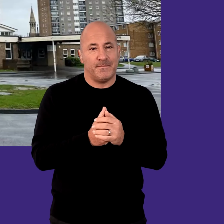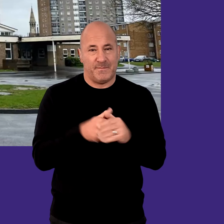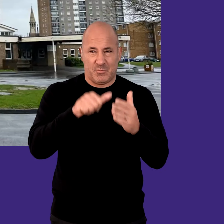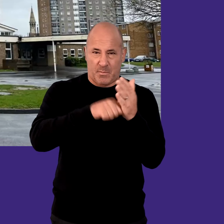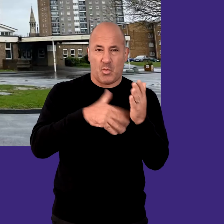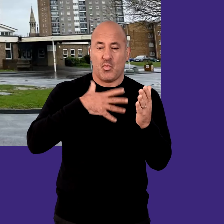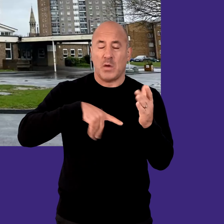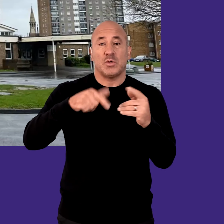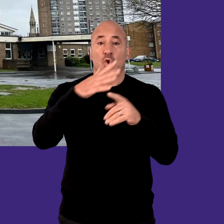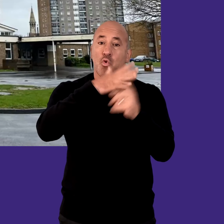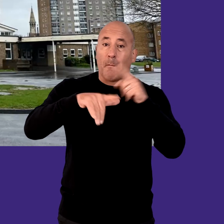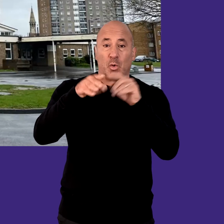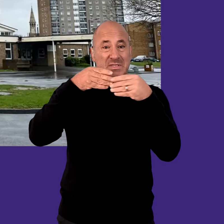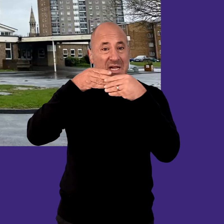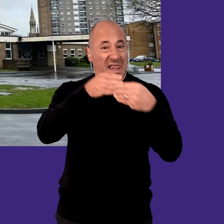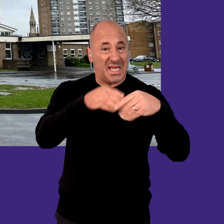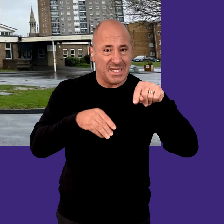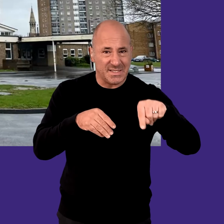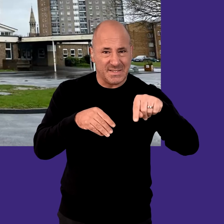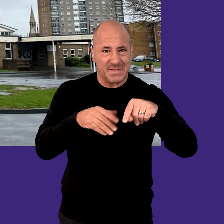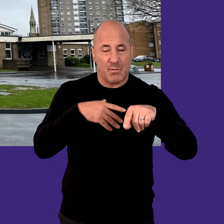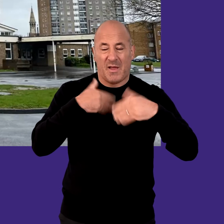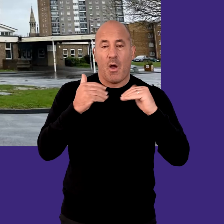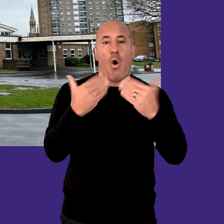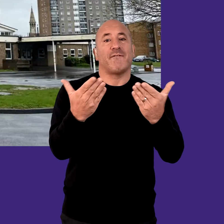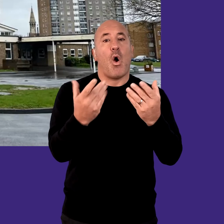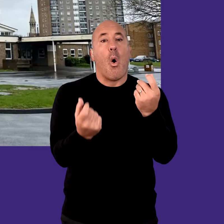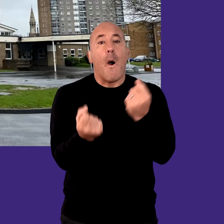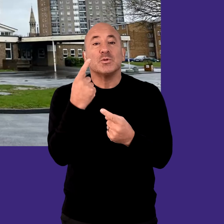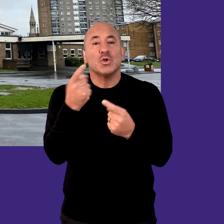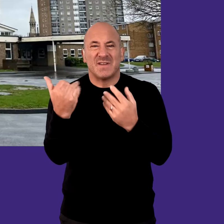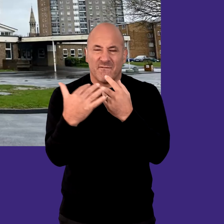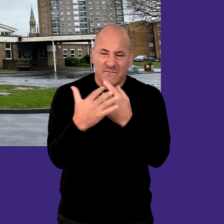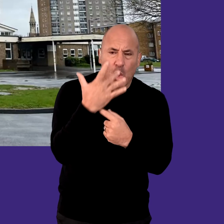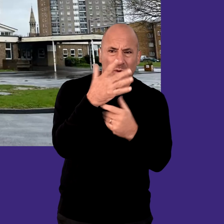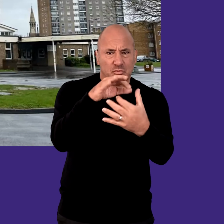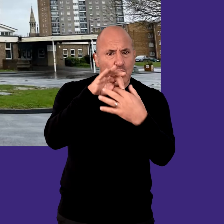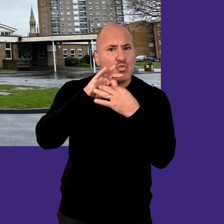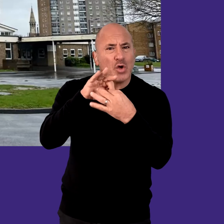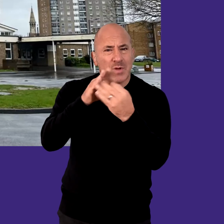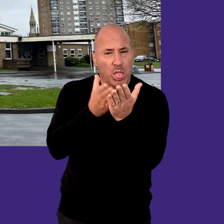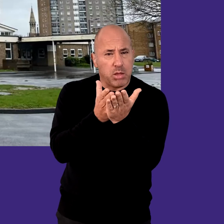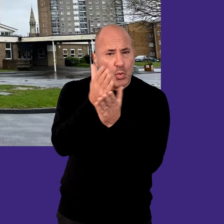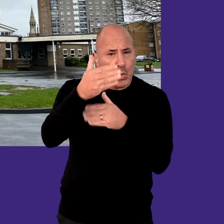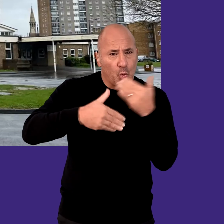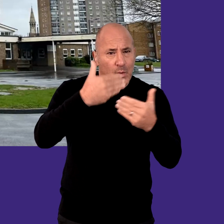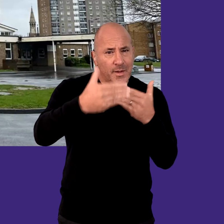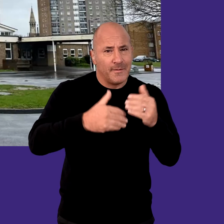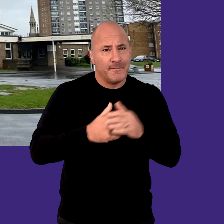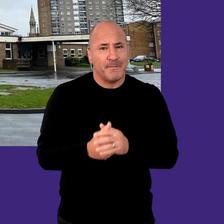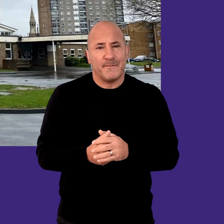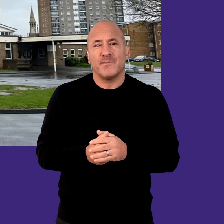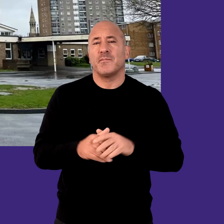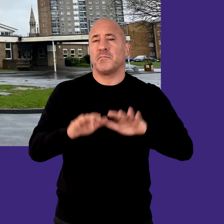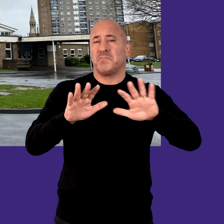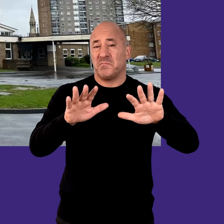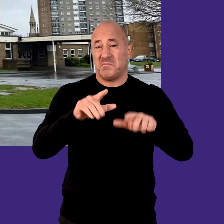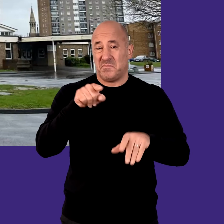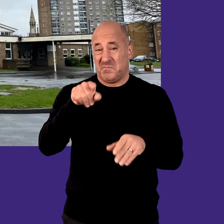programme. We wanted this programme to be led by the community and give them the opportunity to influence and engage along the